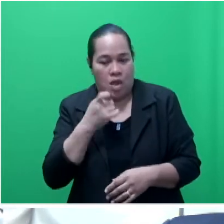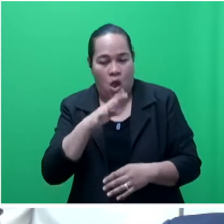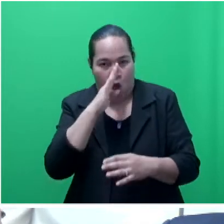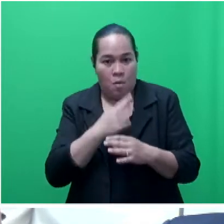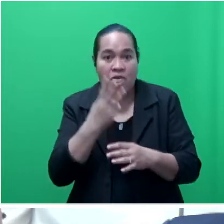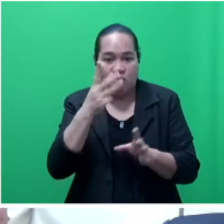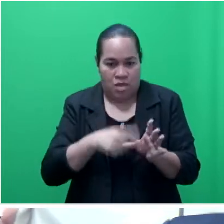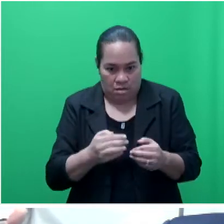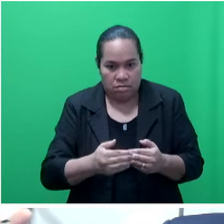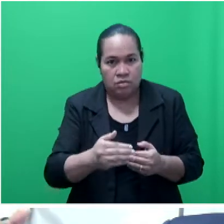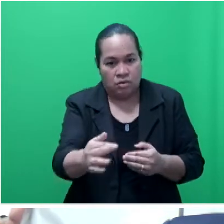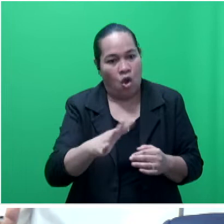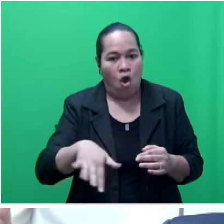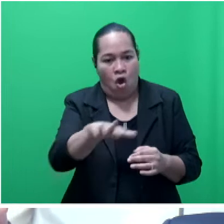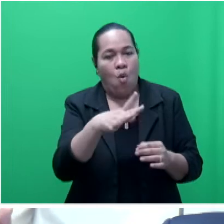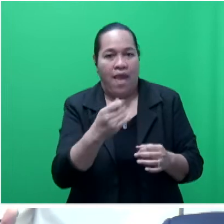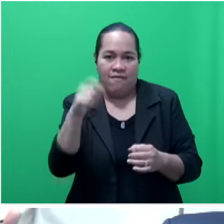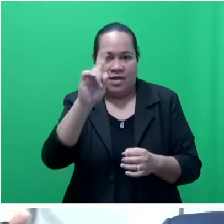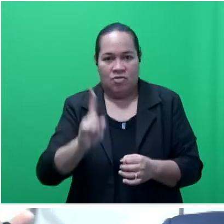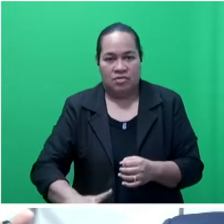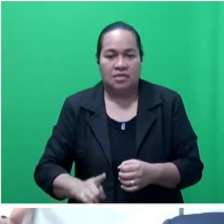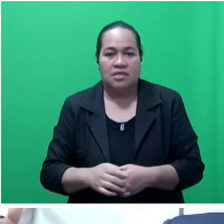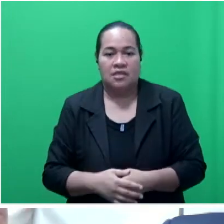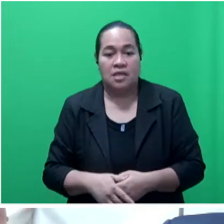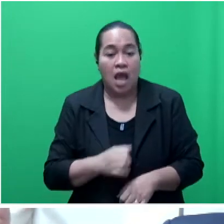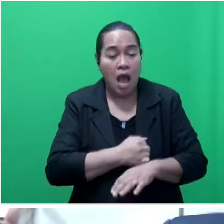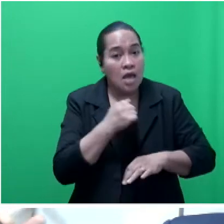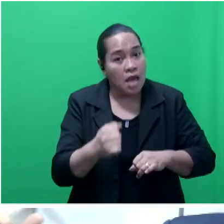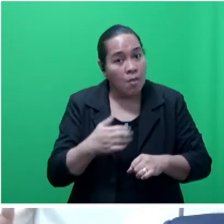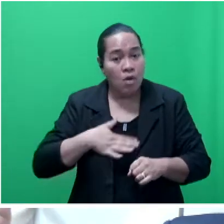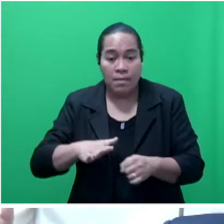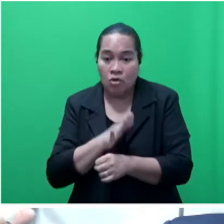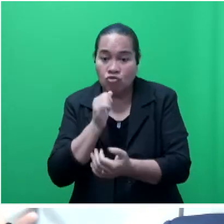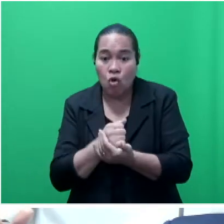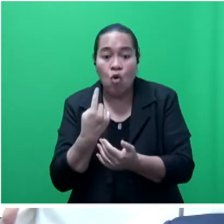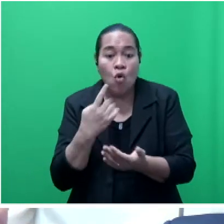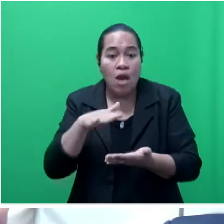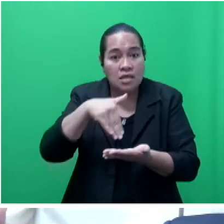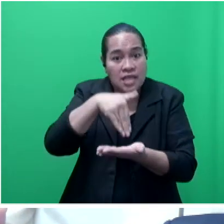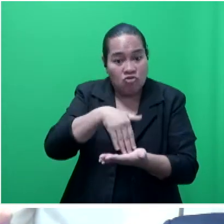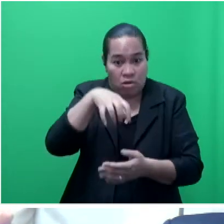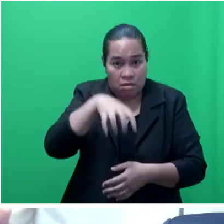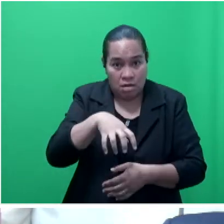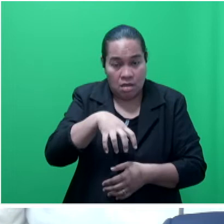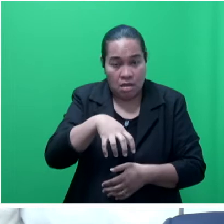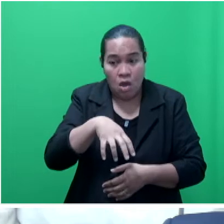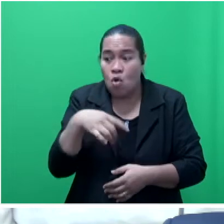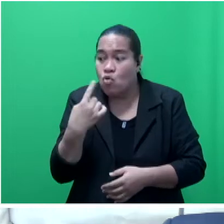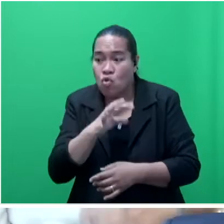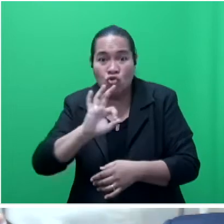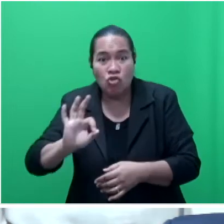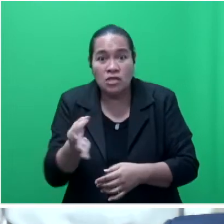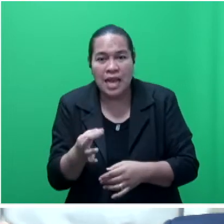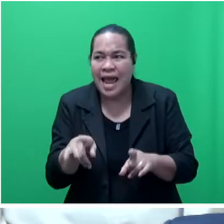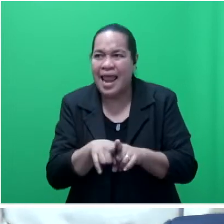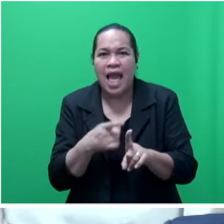years. Mr. Speaker, sir, government also will ensure that those in the central division that don't have access to electricity in areas such